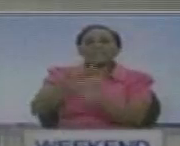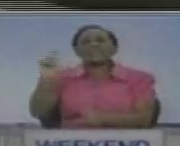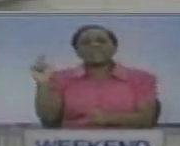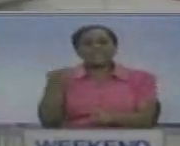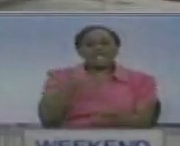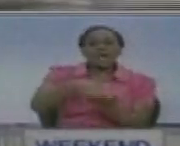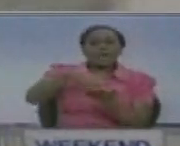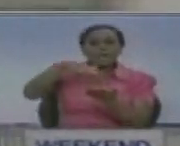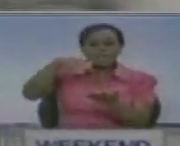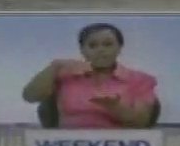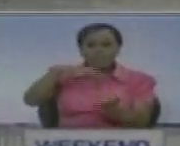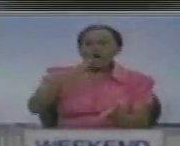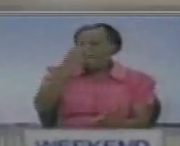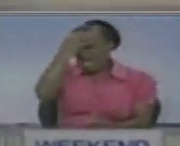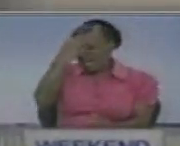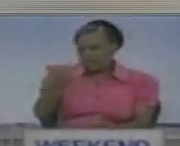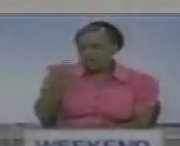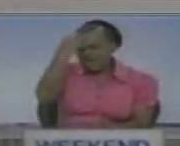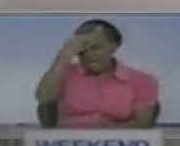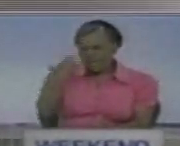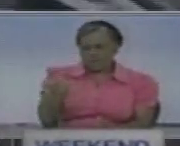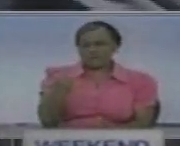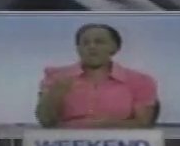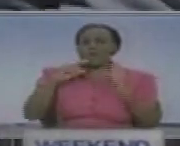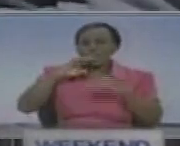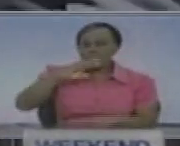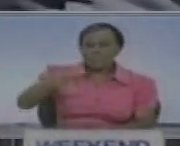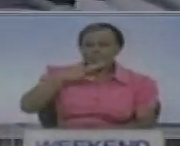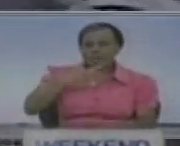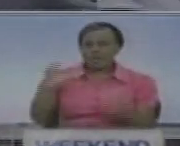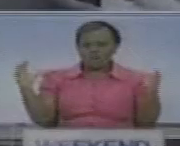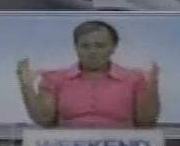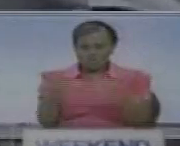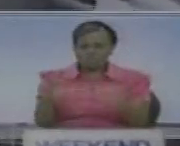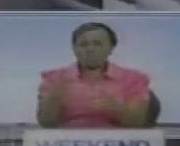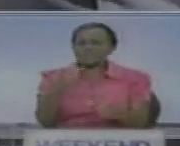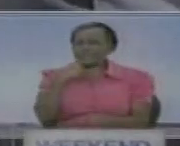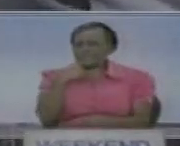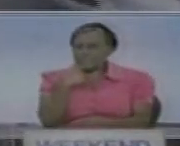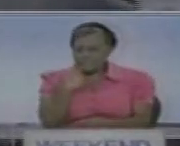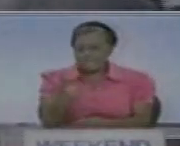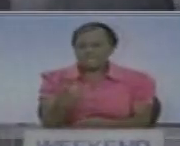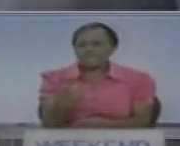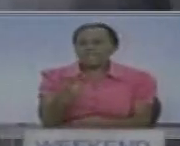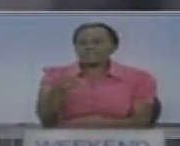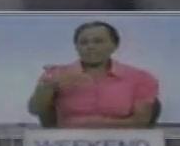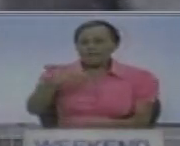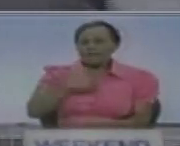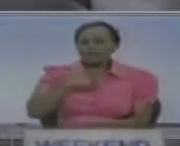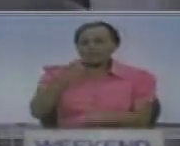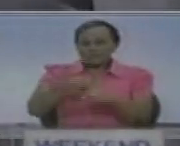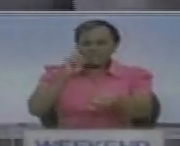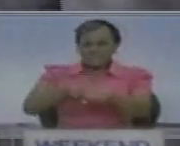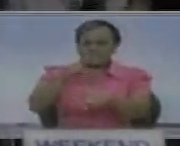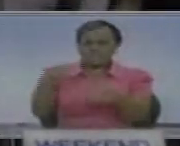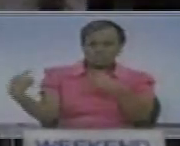were downright angry at the very utterances of a group Kenya has graciously hosted since fighting broke